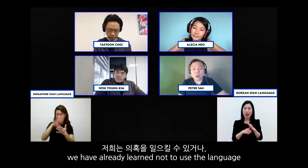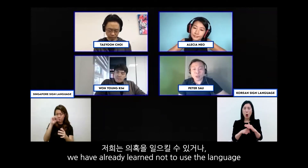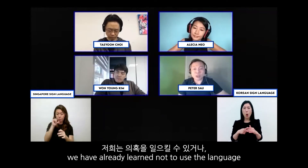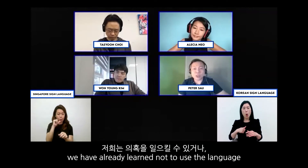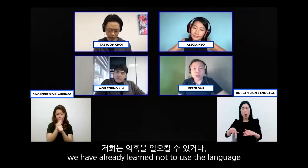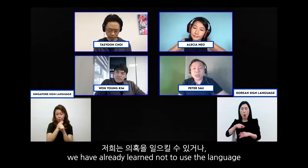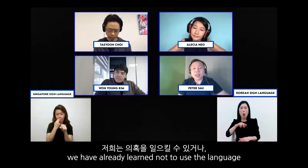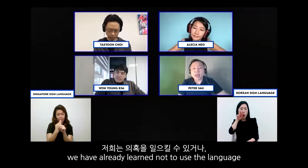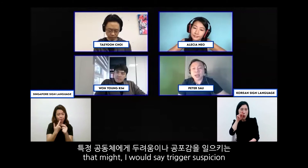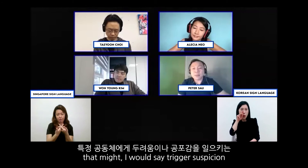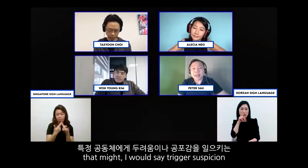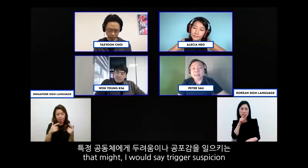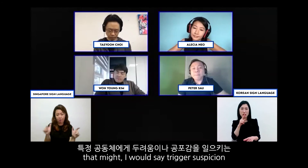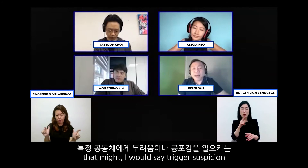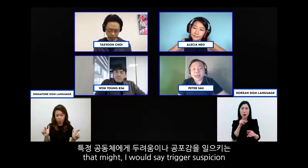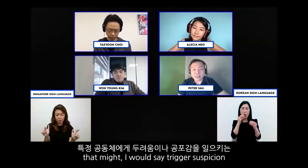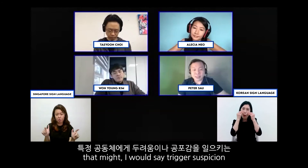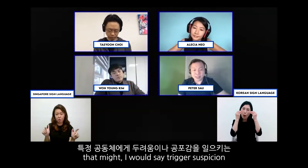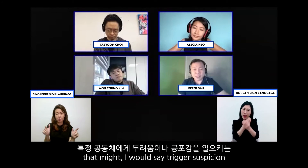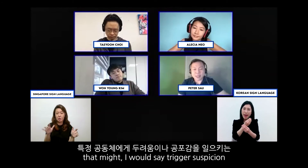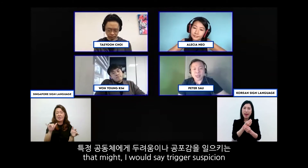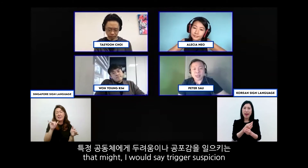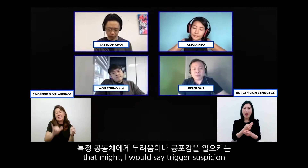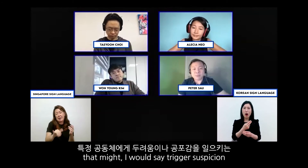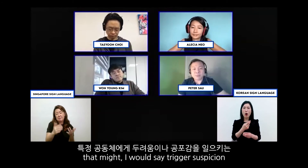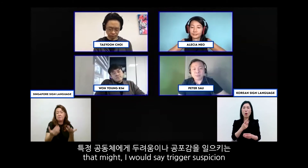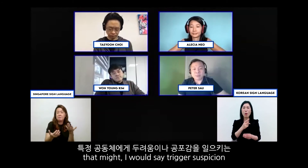the language that might,